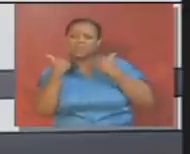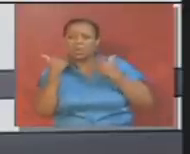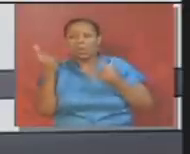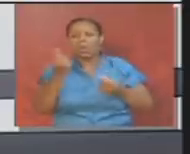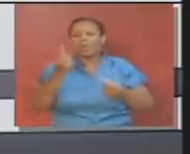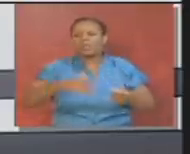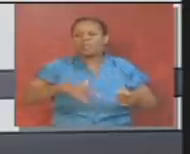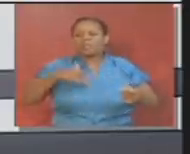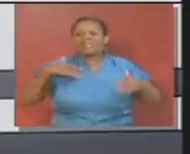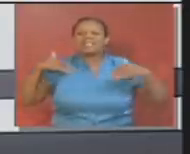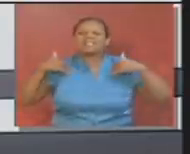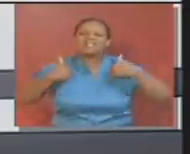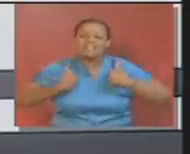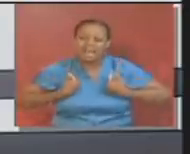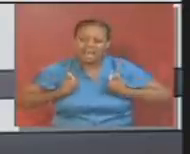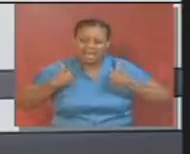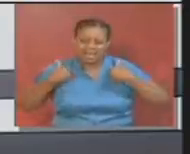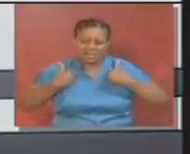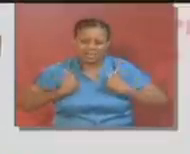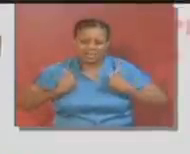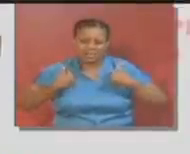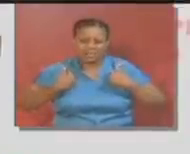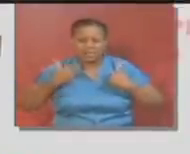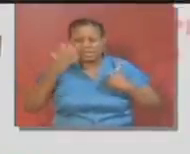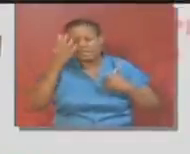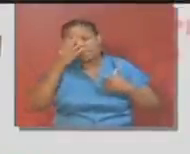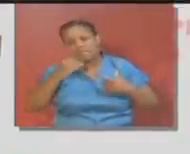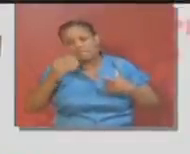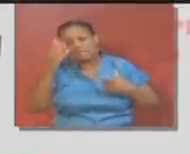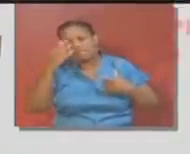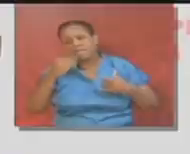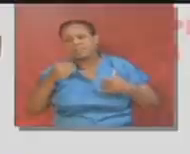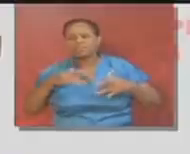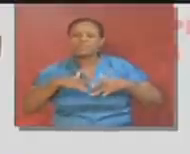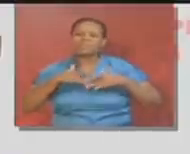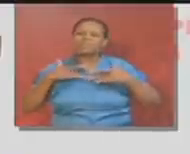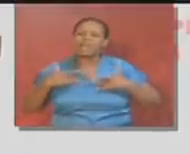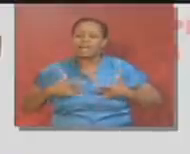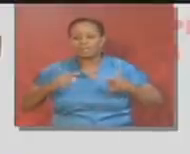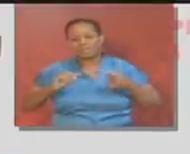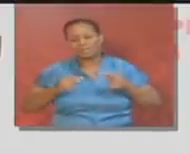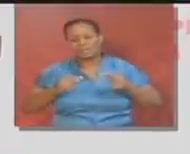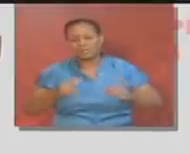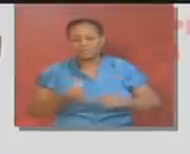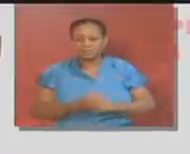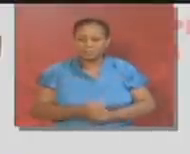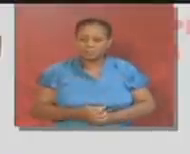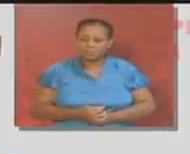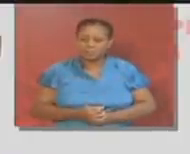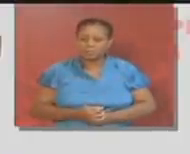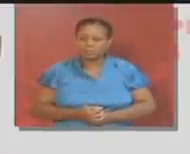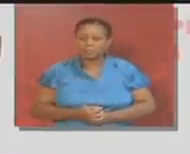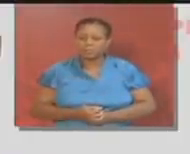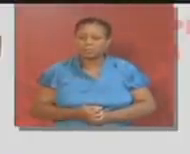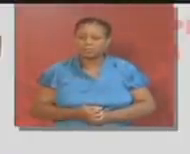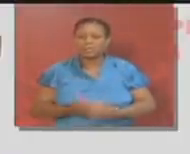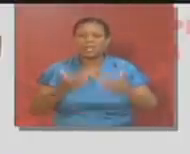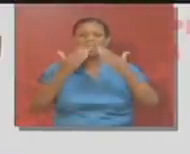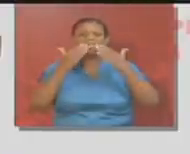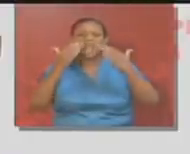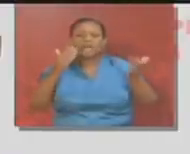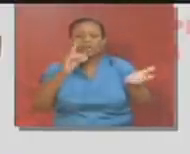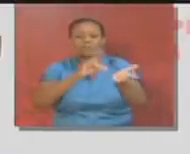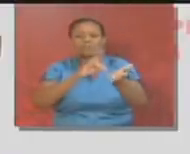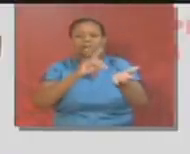been doing successfully so far. Thank you. Thank you very much, Dr. Bhagwan Das. And we go now